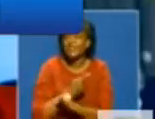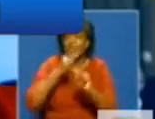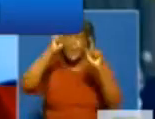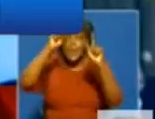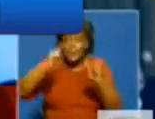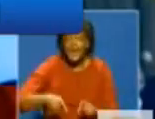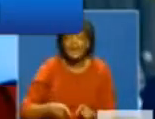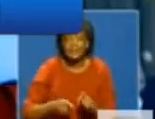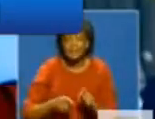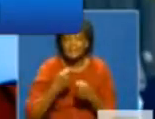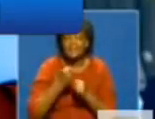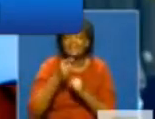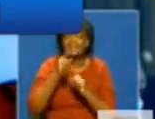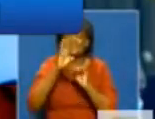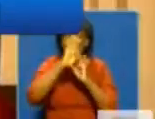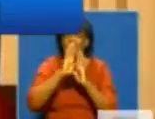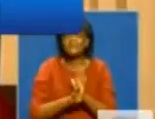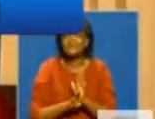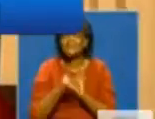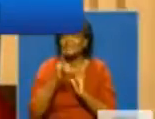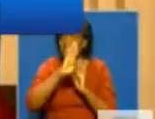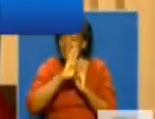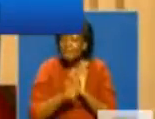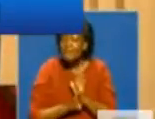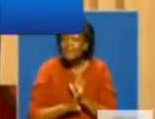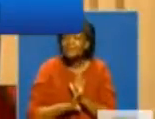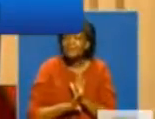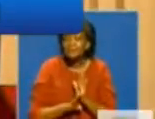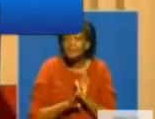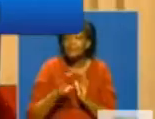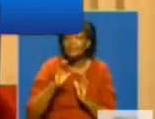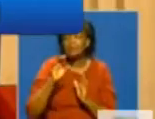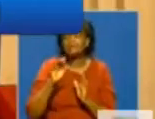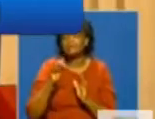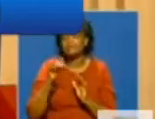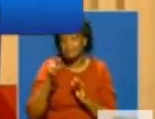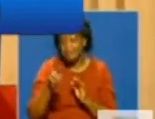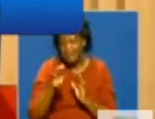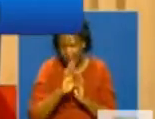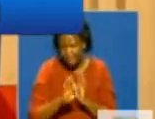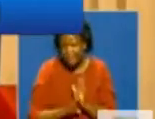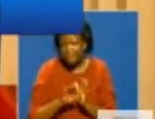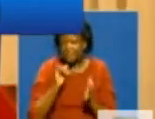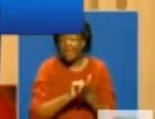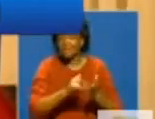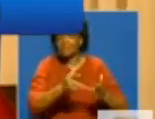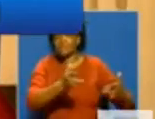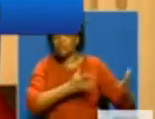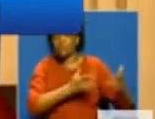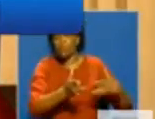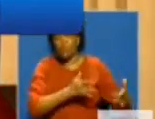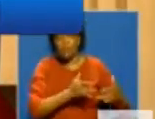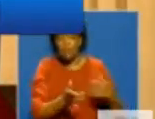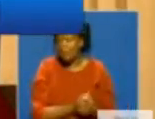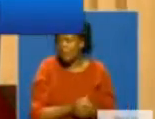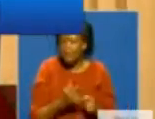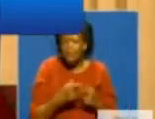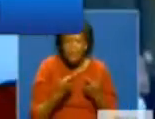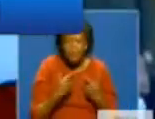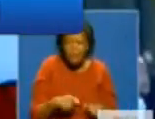into a bill, and it is that bill, a bill, the bill that is considered. It does not allow